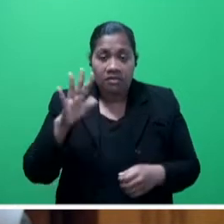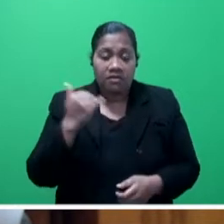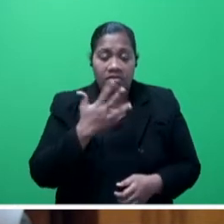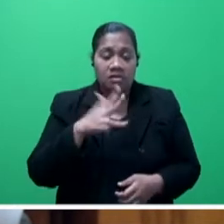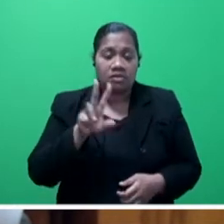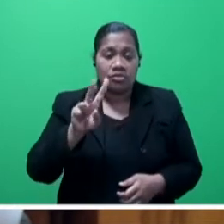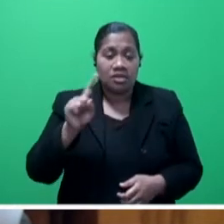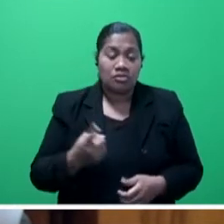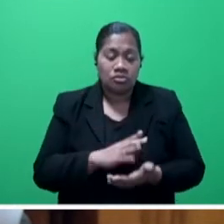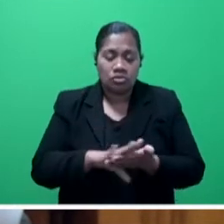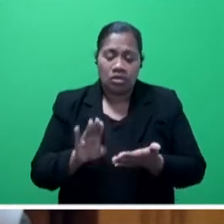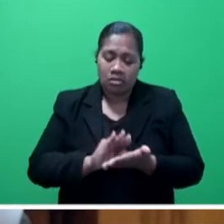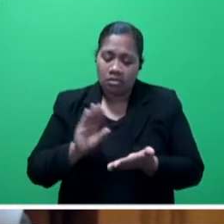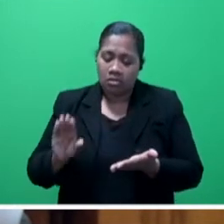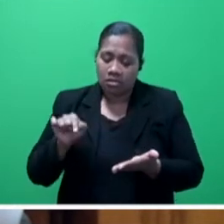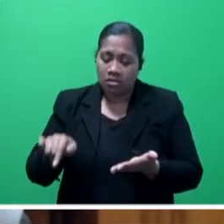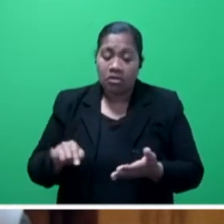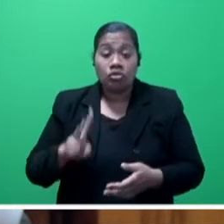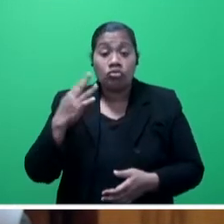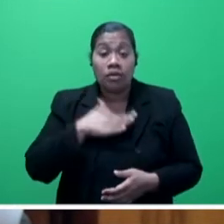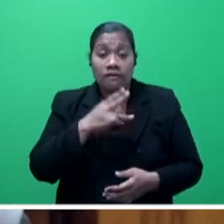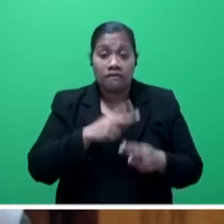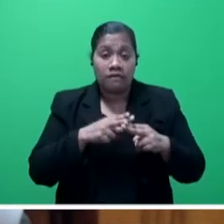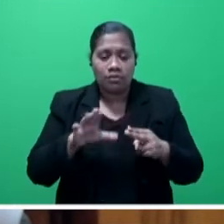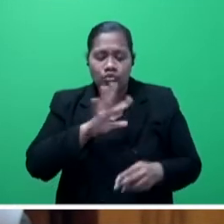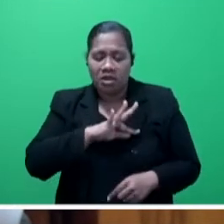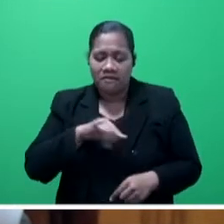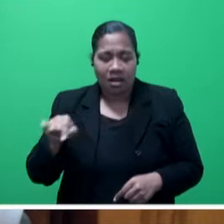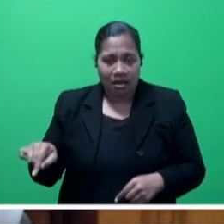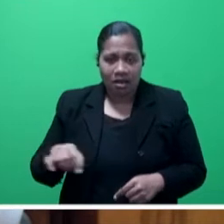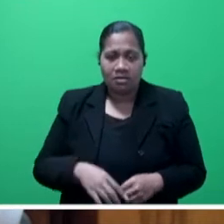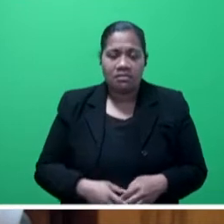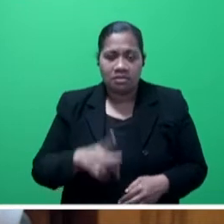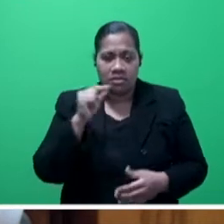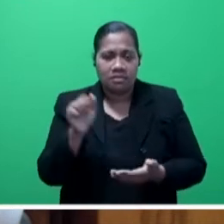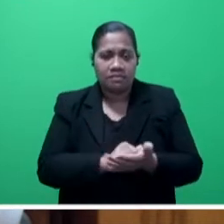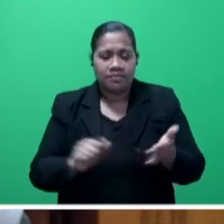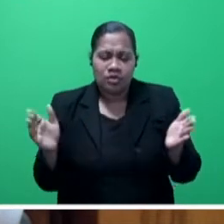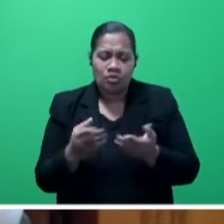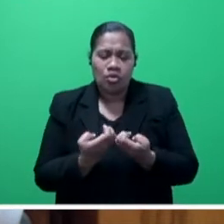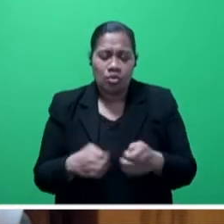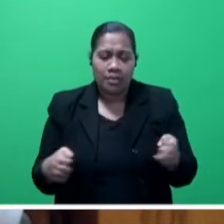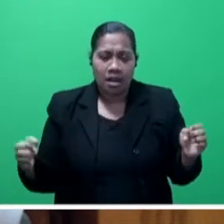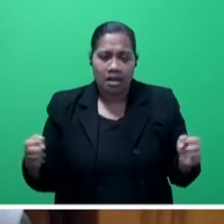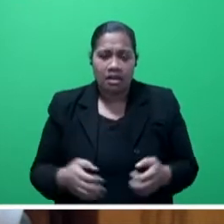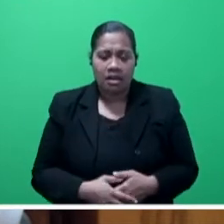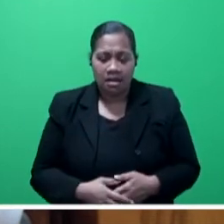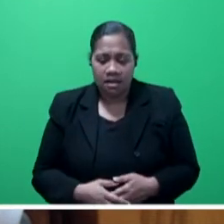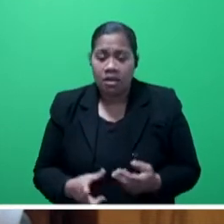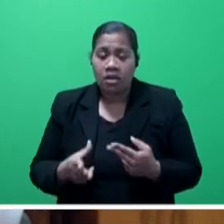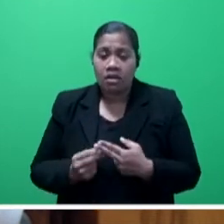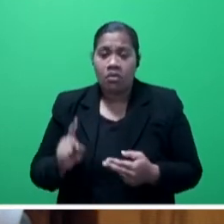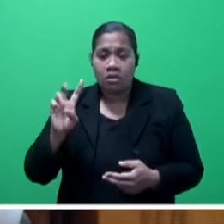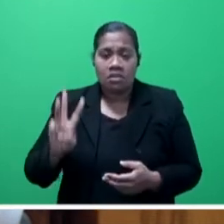$592,000 have been allocated, where 200 farmers will benefit to buy small equipments with one-third